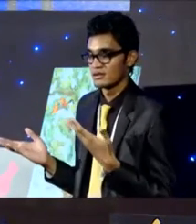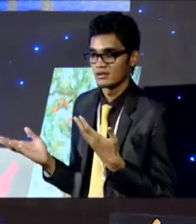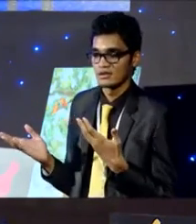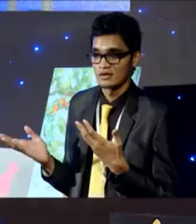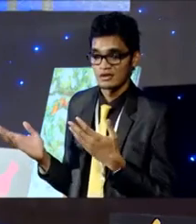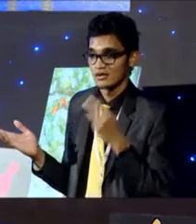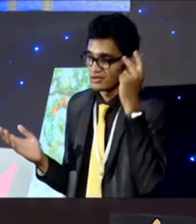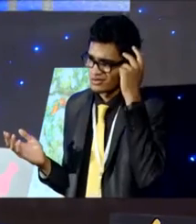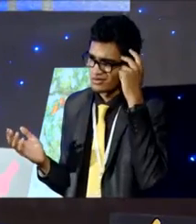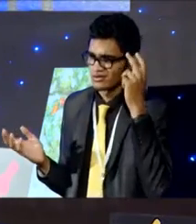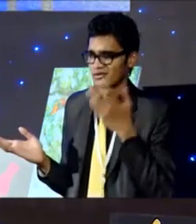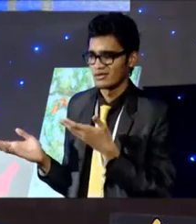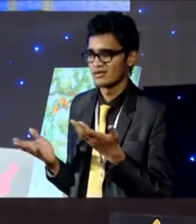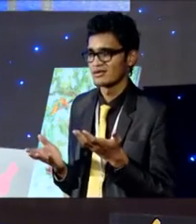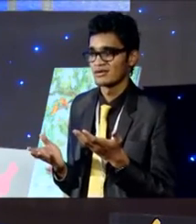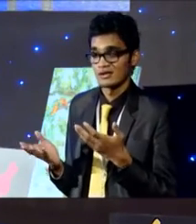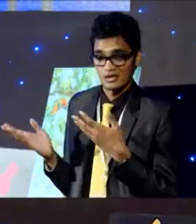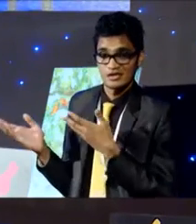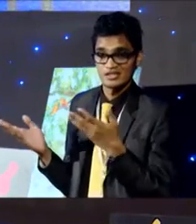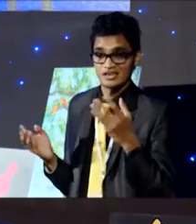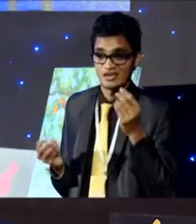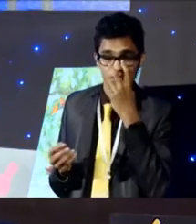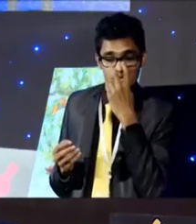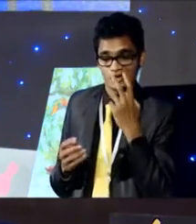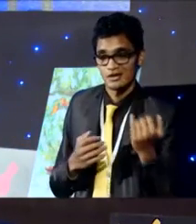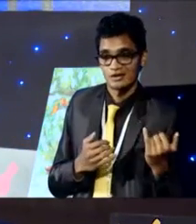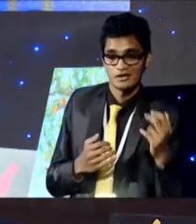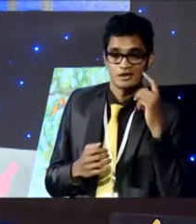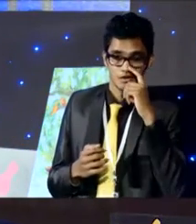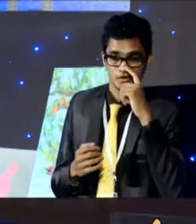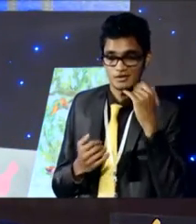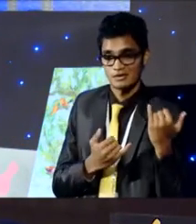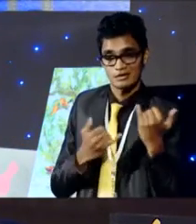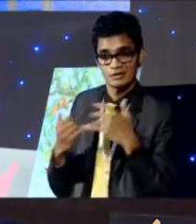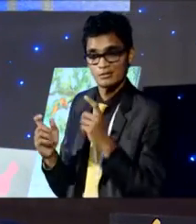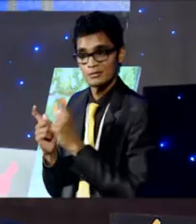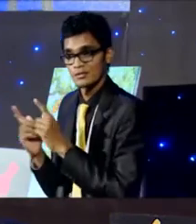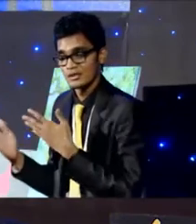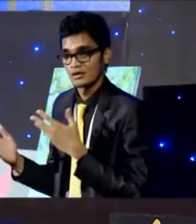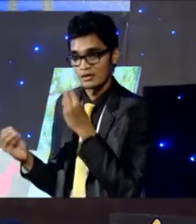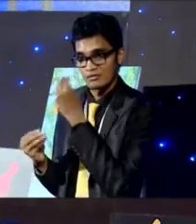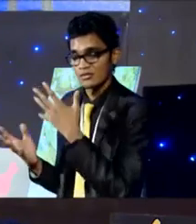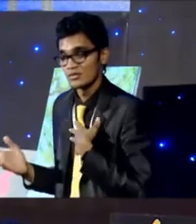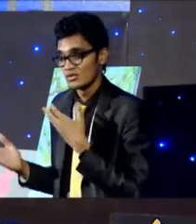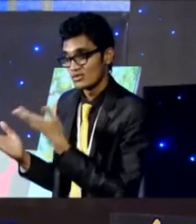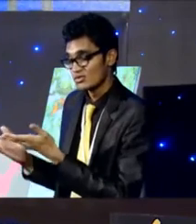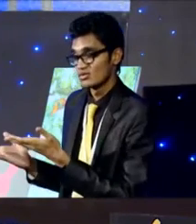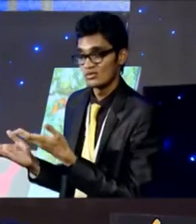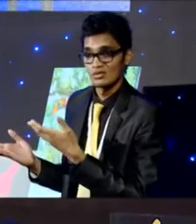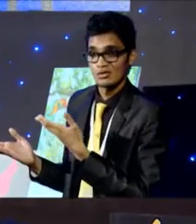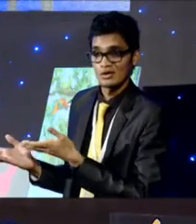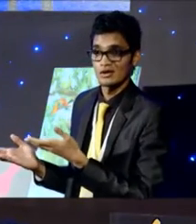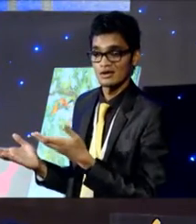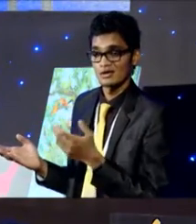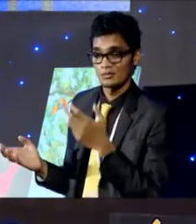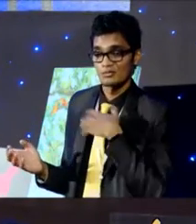didn't even know her. And she said, thank you, because of you, I got a job. I said, how did that happen? Because my director was sitting as part of the audience